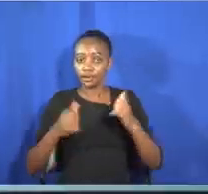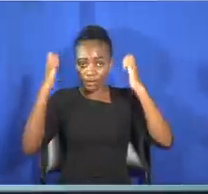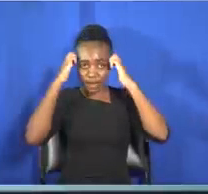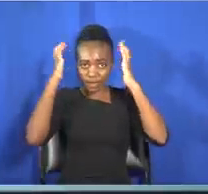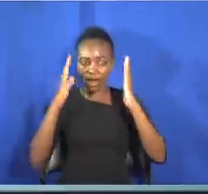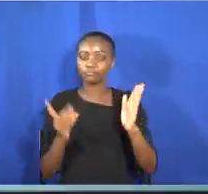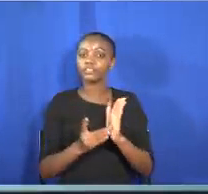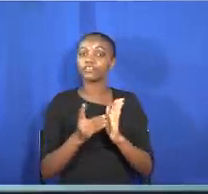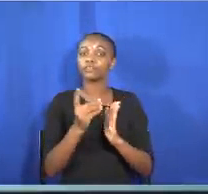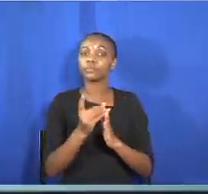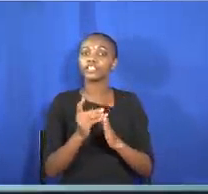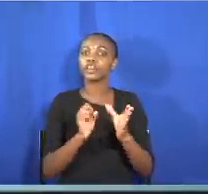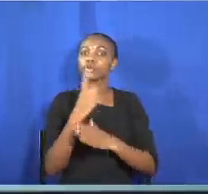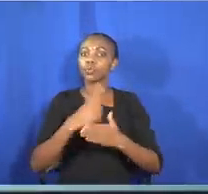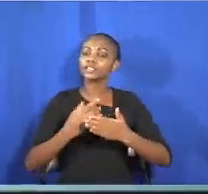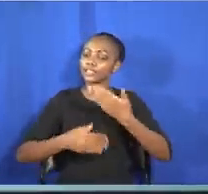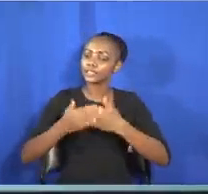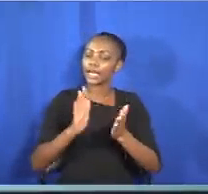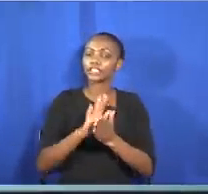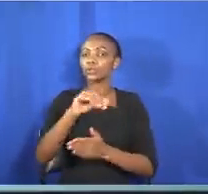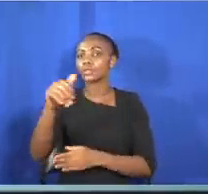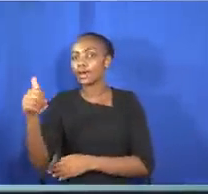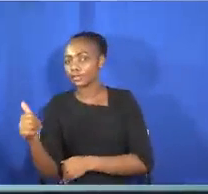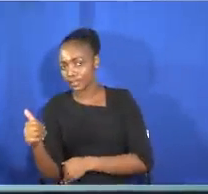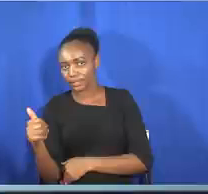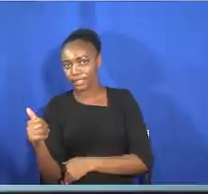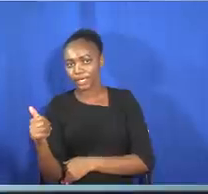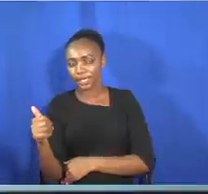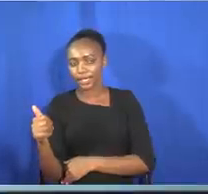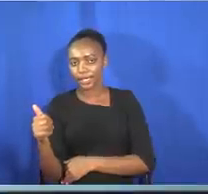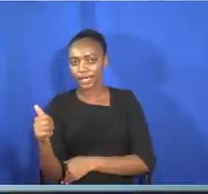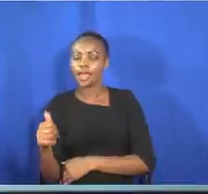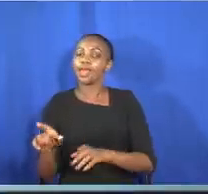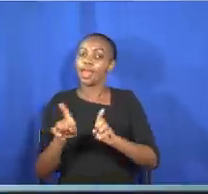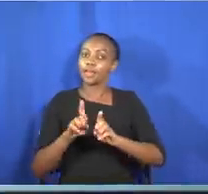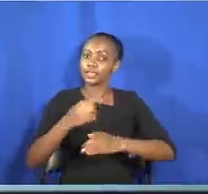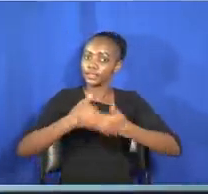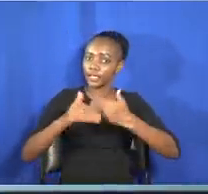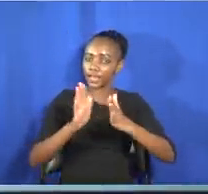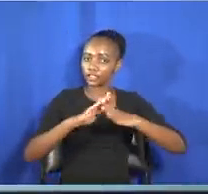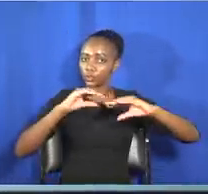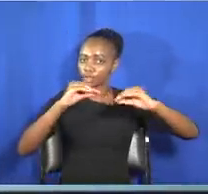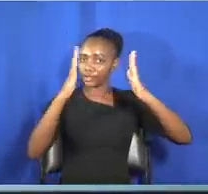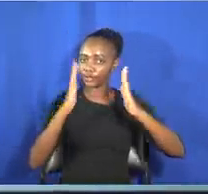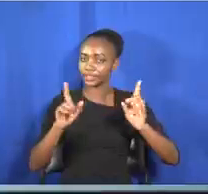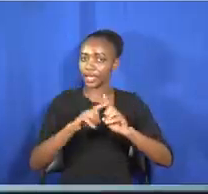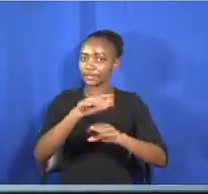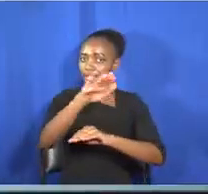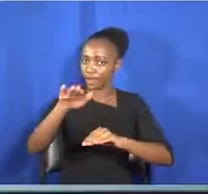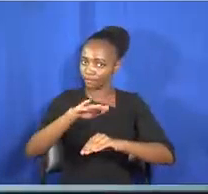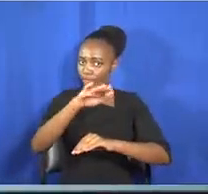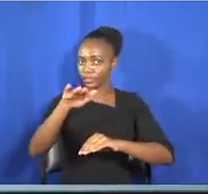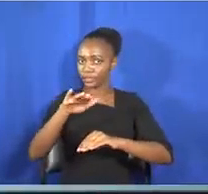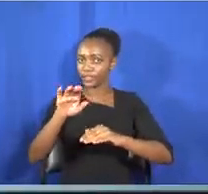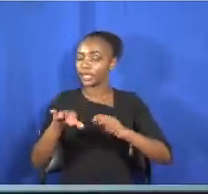of the learners. So we are saying through engagement with others, through engaging with the teacher,